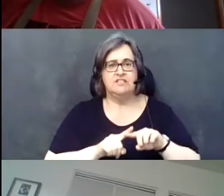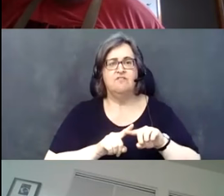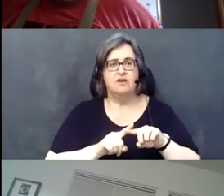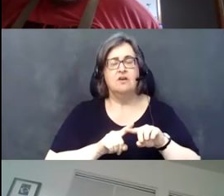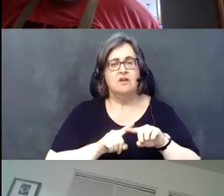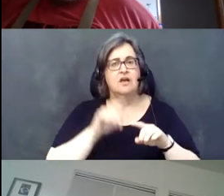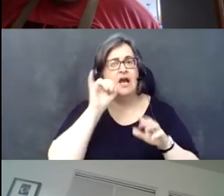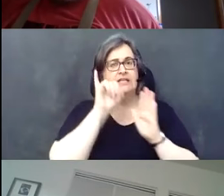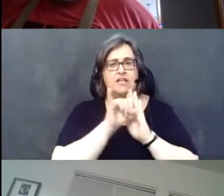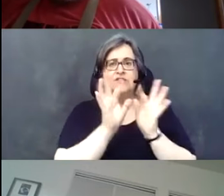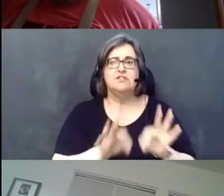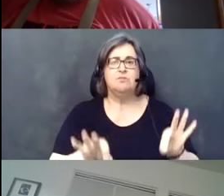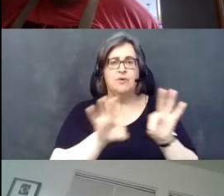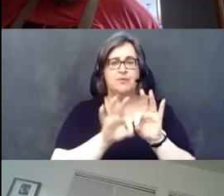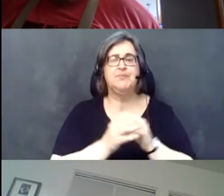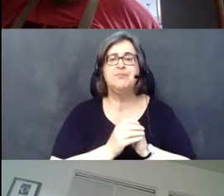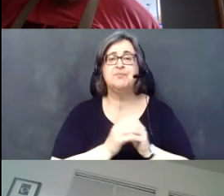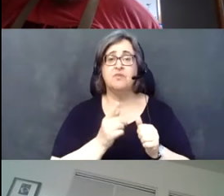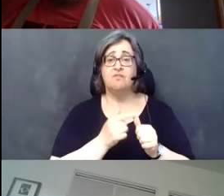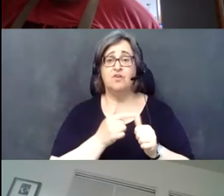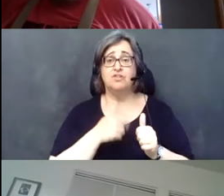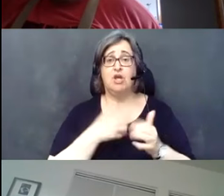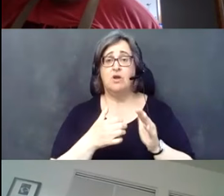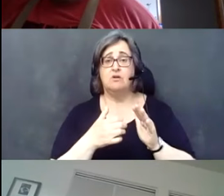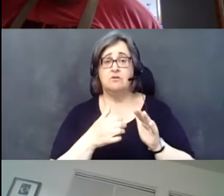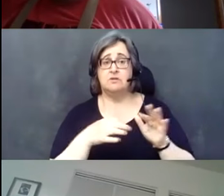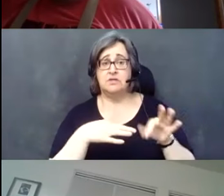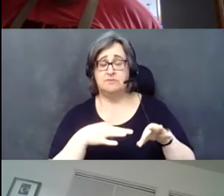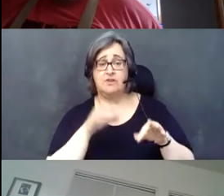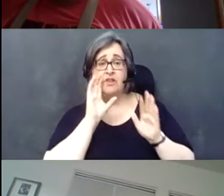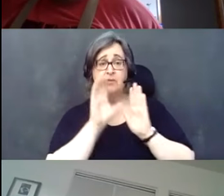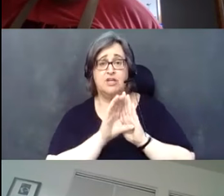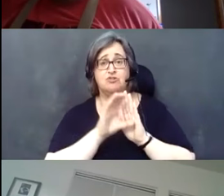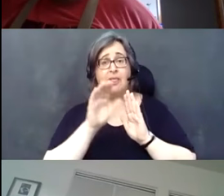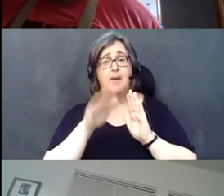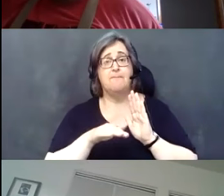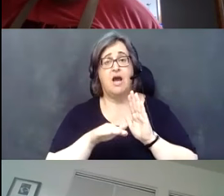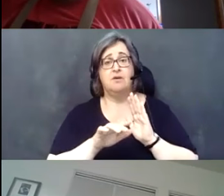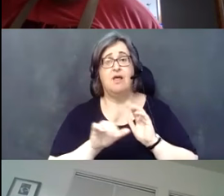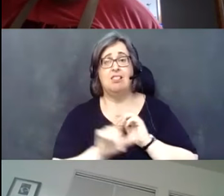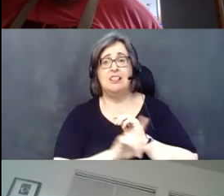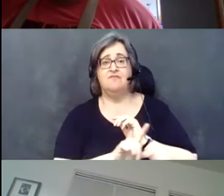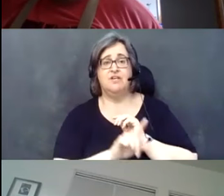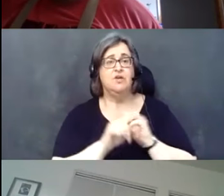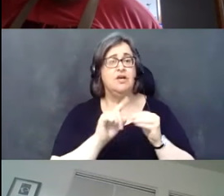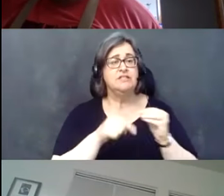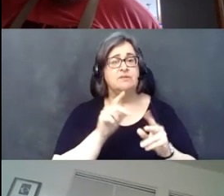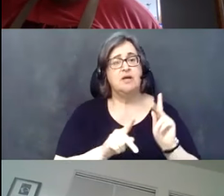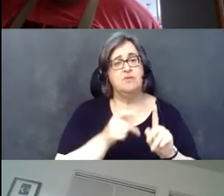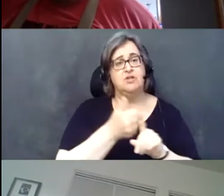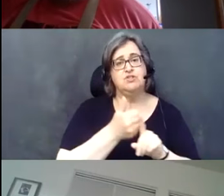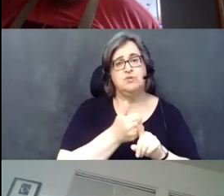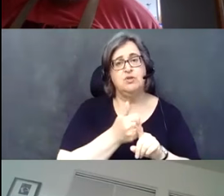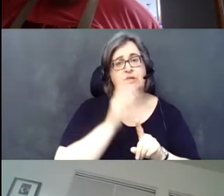so much. So I want to start with the graphic on the bottom left, which is about those who experience